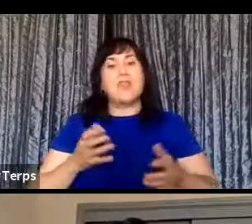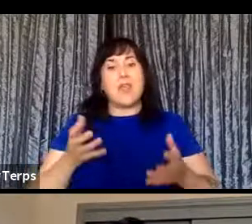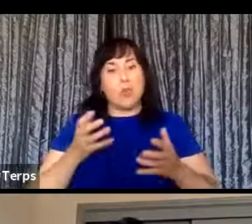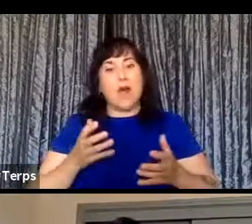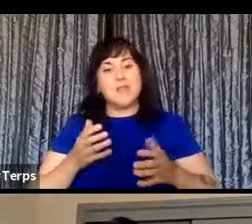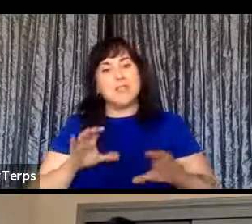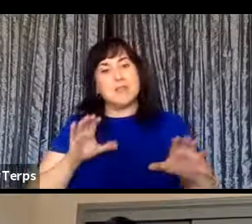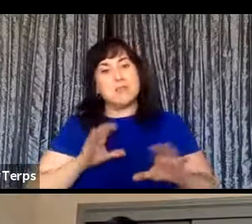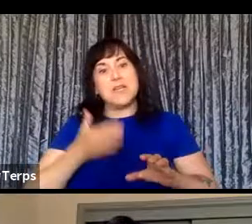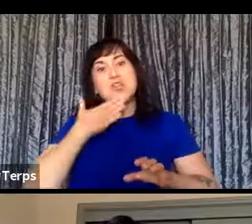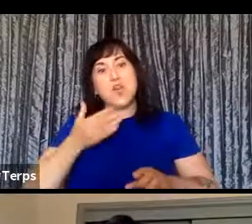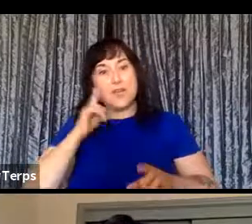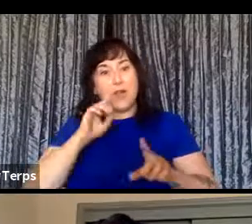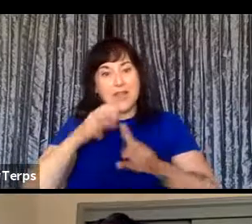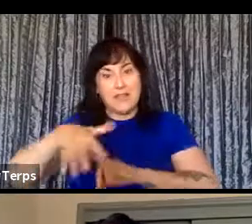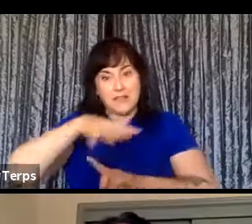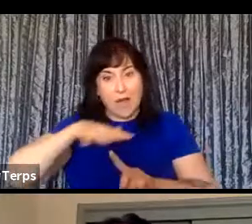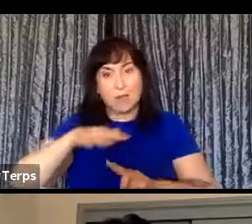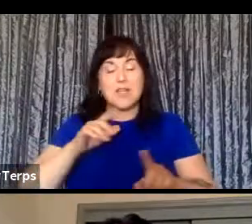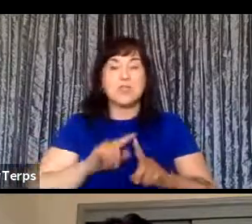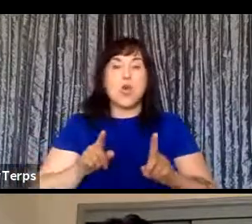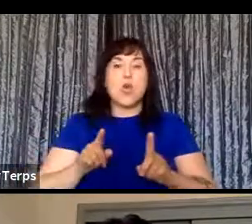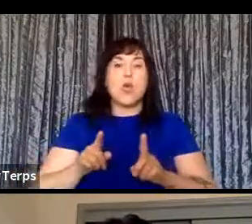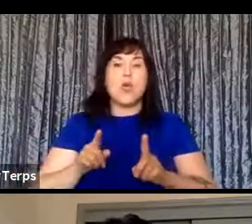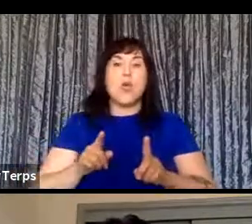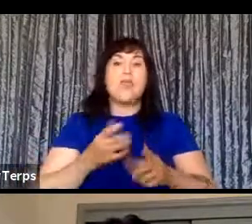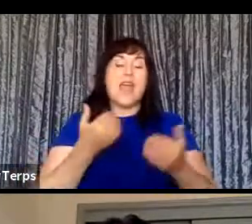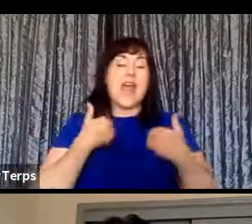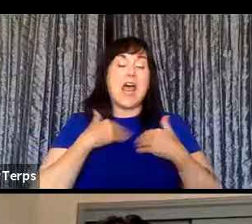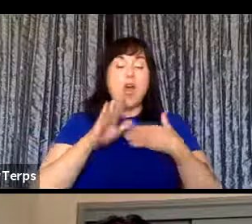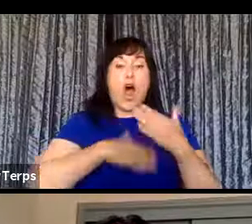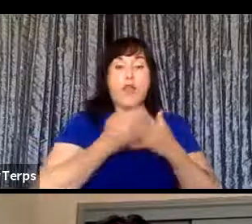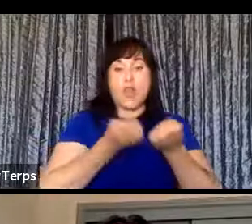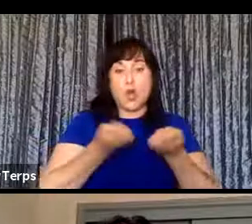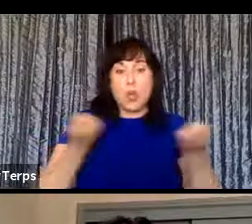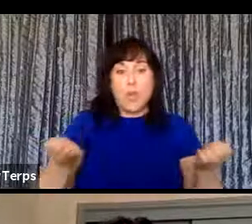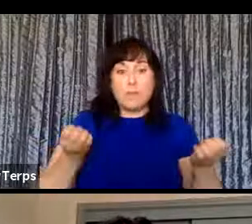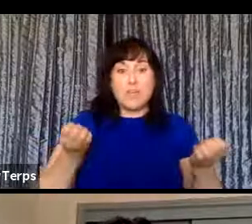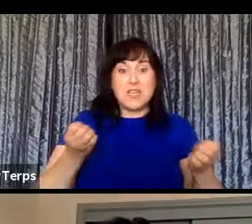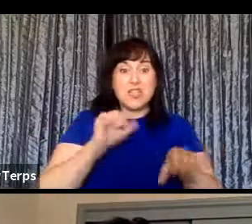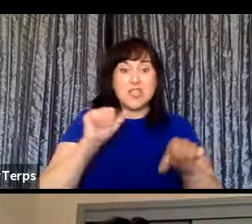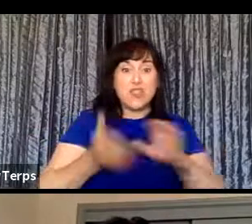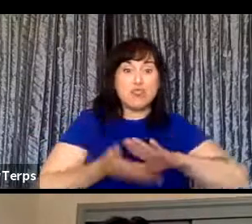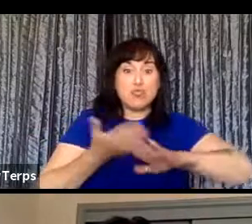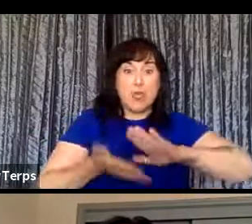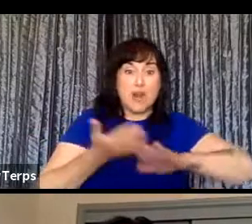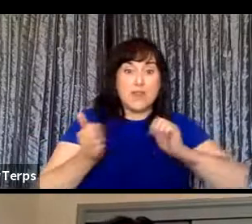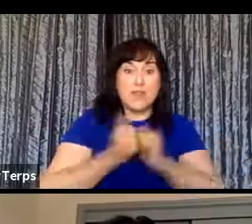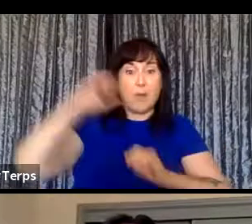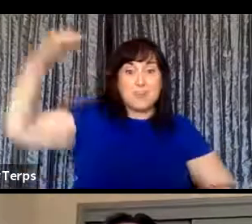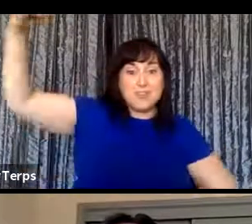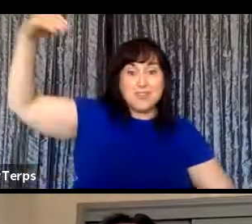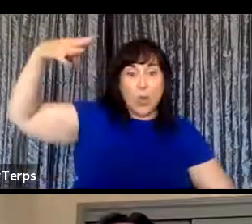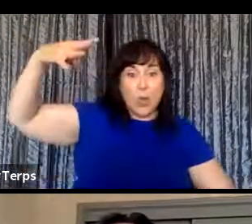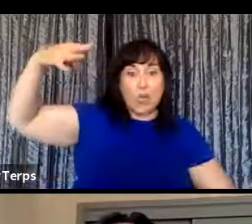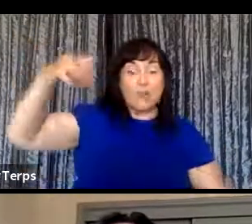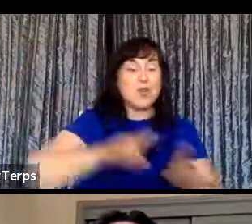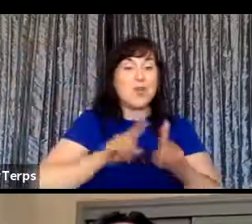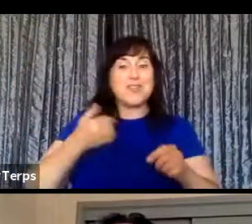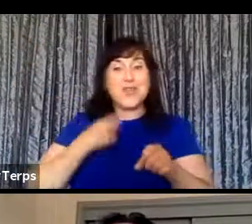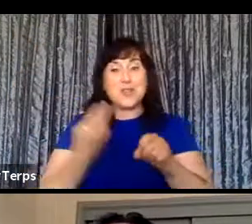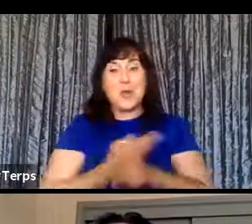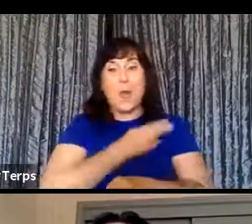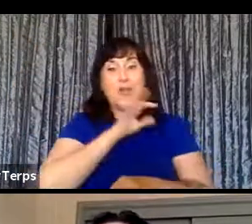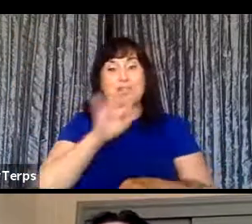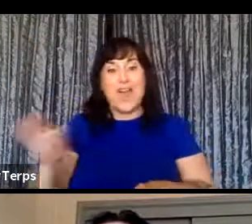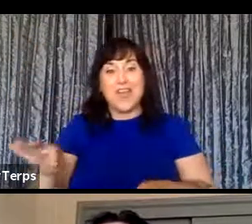so not only did they get all their equipment to work off solar, but they also use literally an old-fashioned sailing boat to sail their